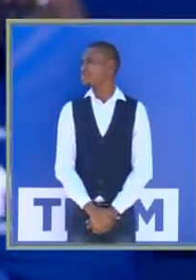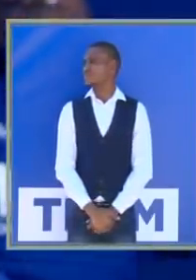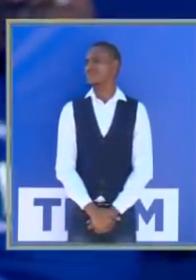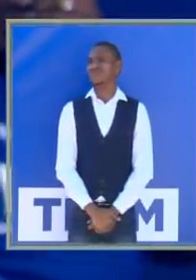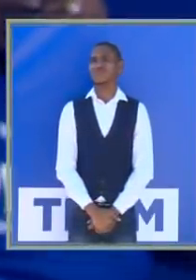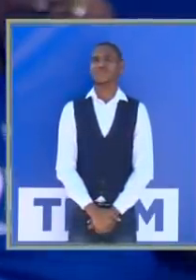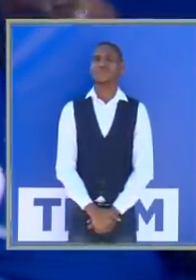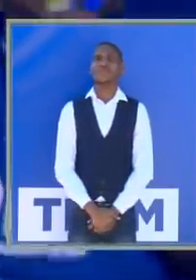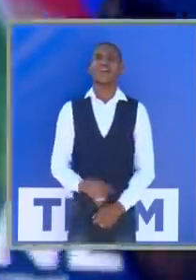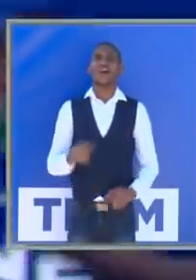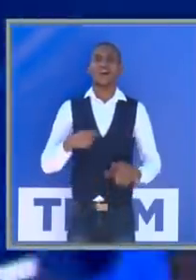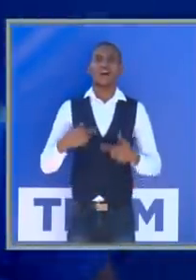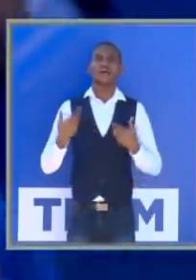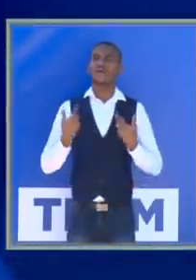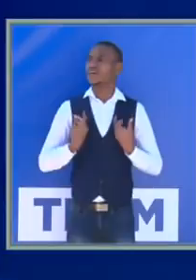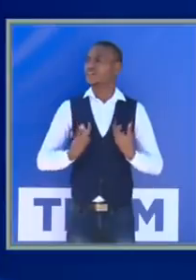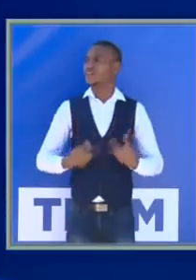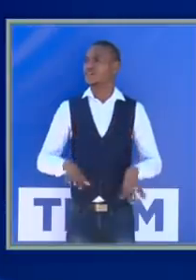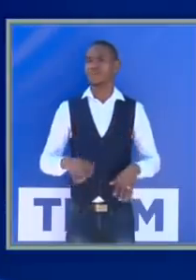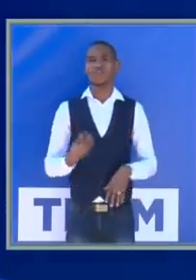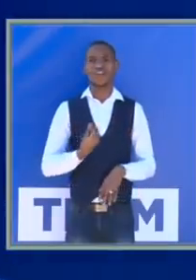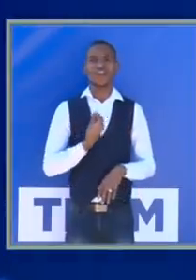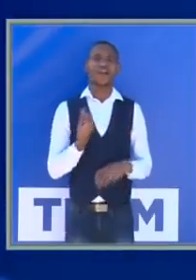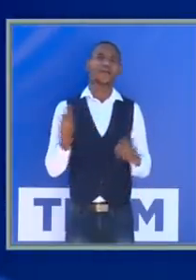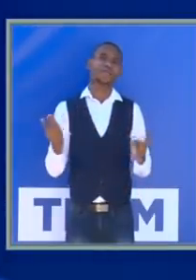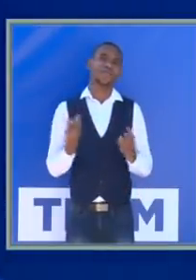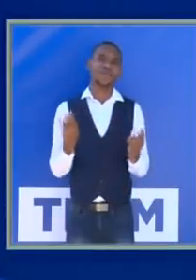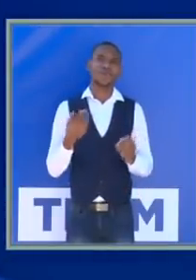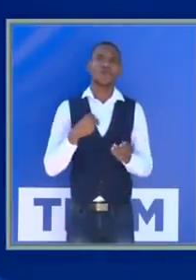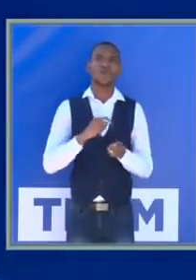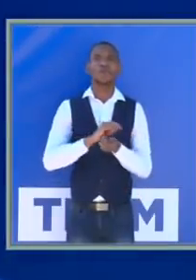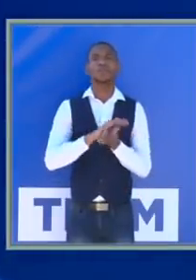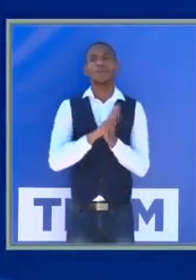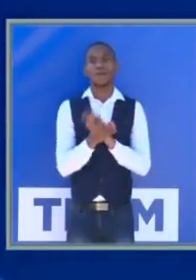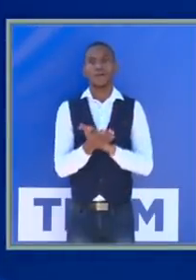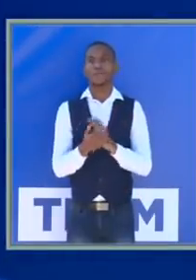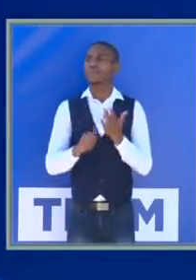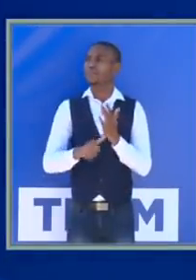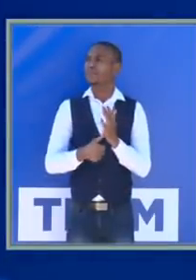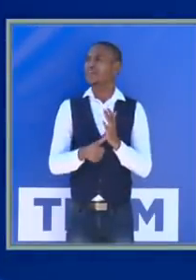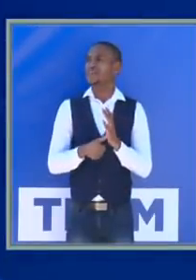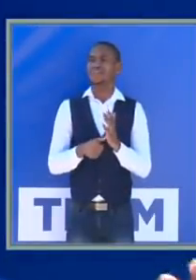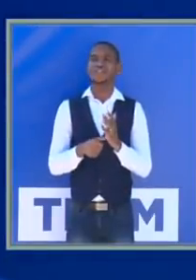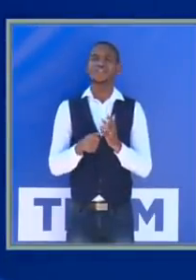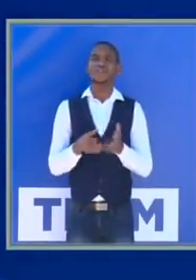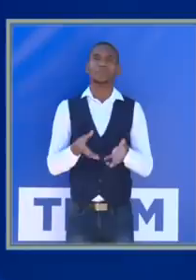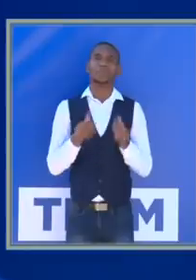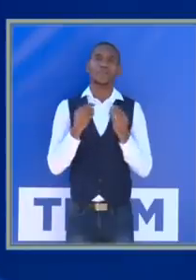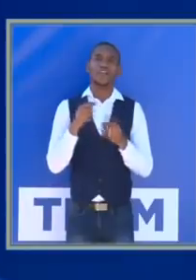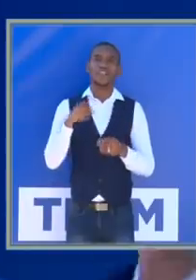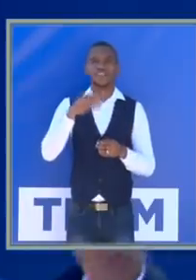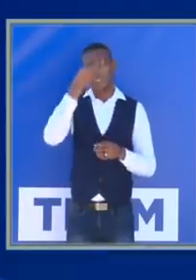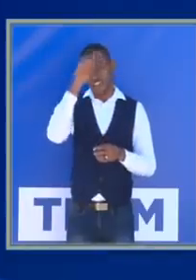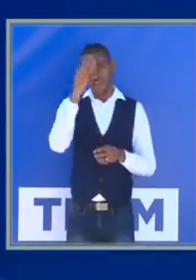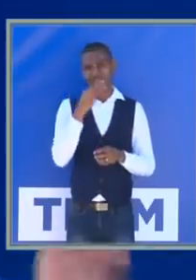I don't want young people who become pensioners. Again, on this government